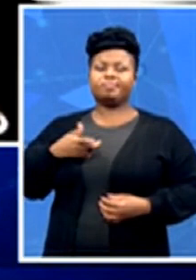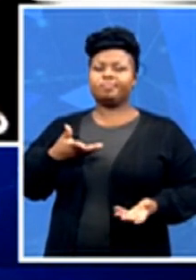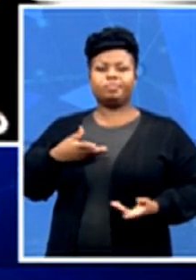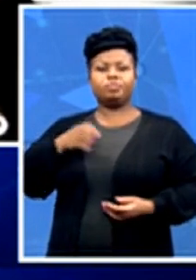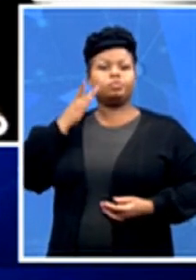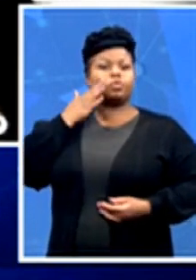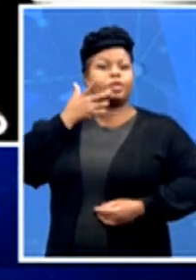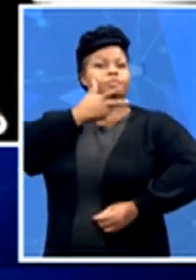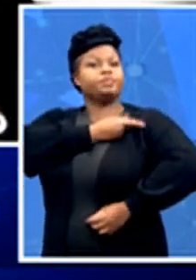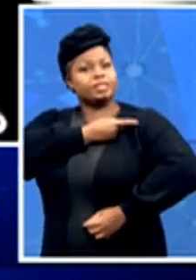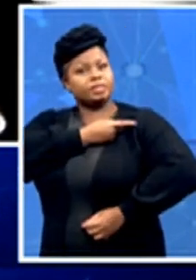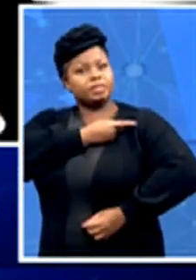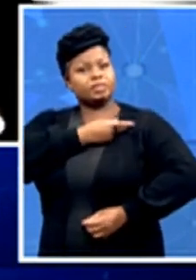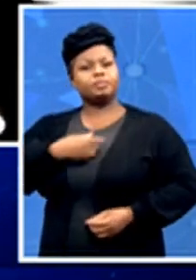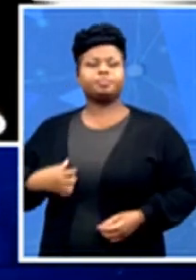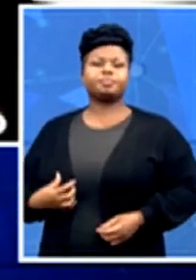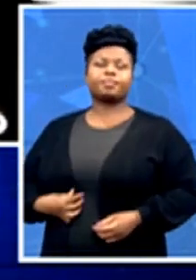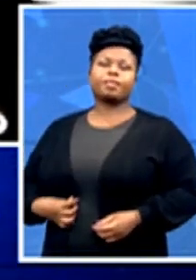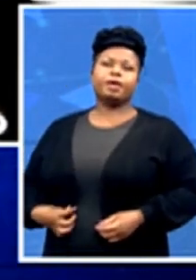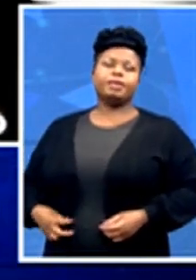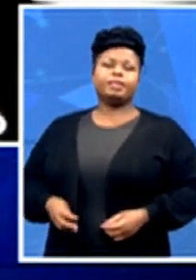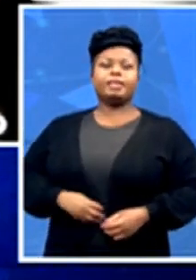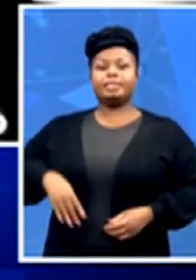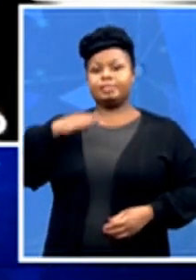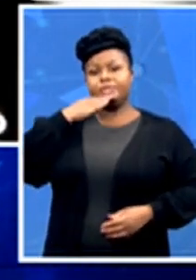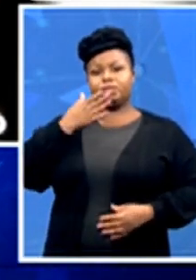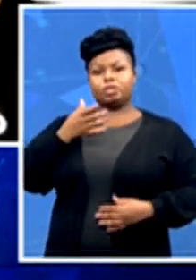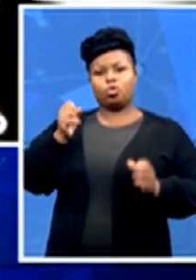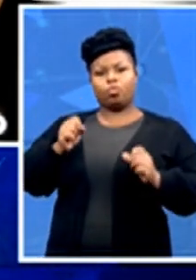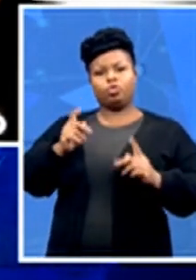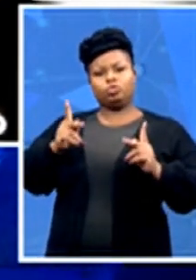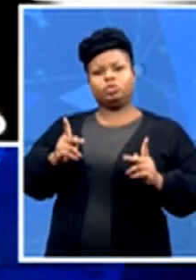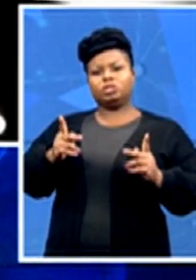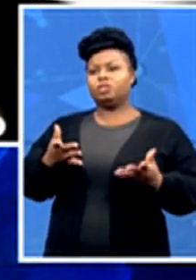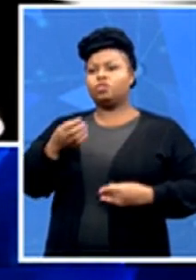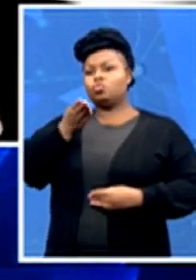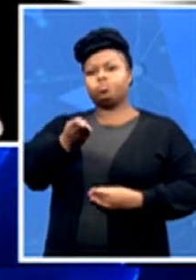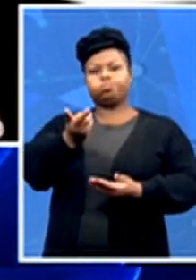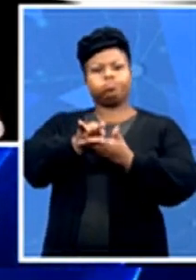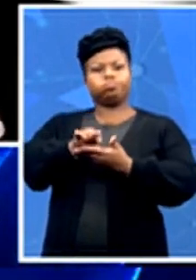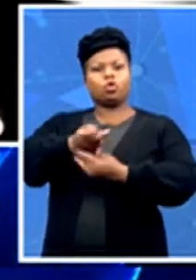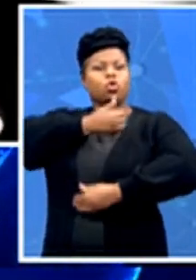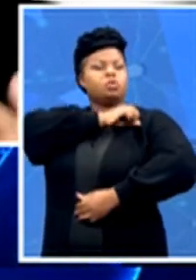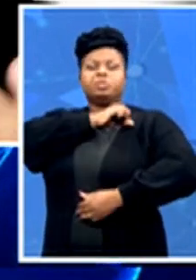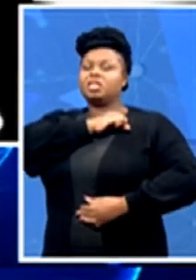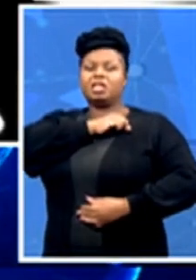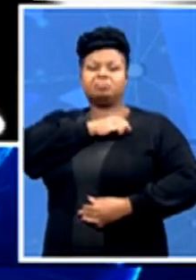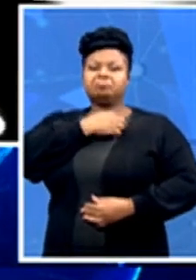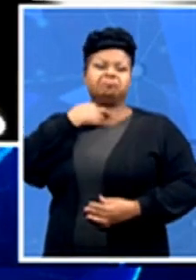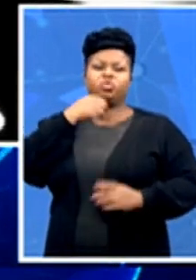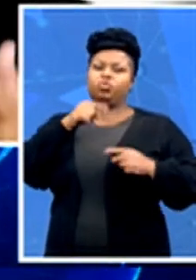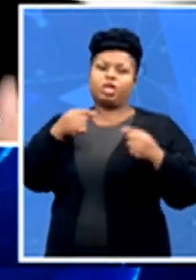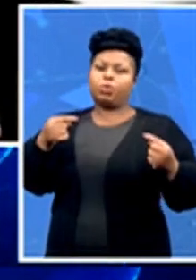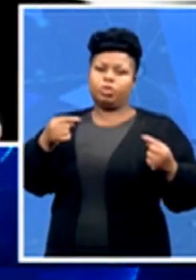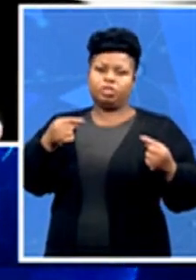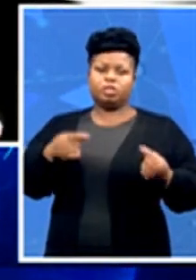are reducing the chance that they will need to go to hospital if they get infected. So from that point of